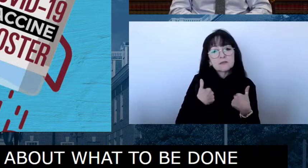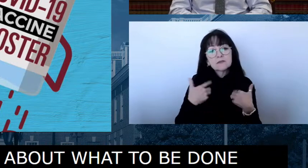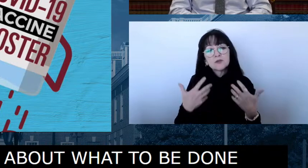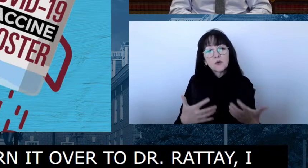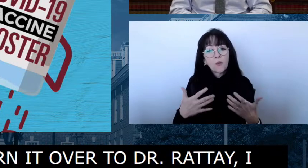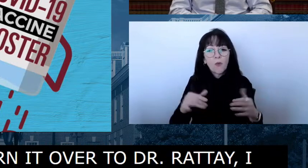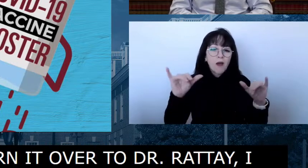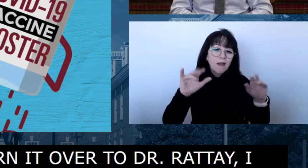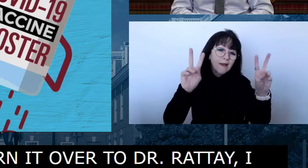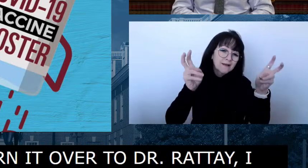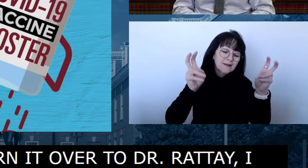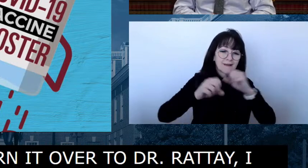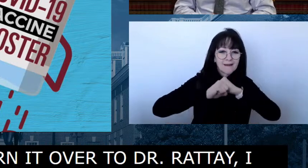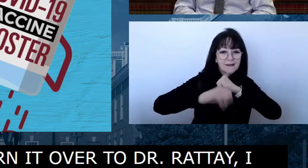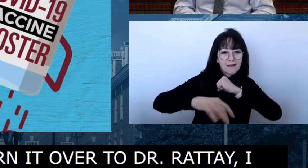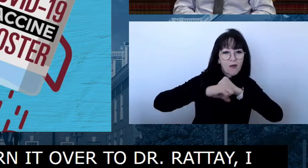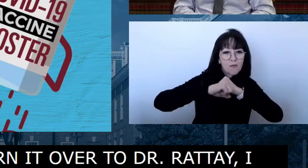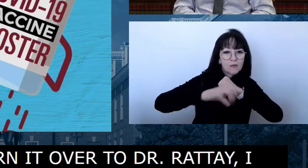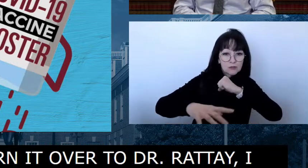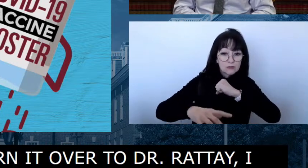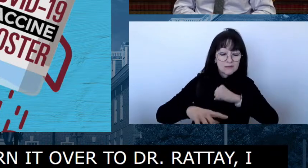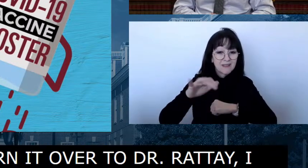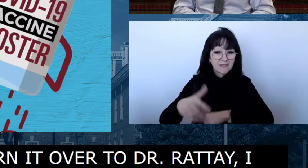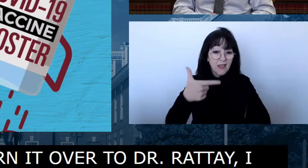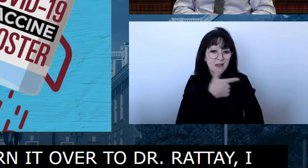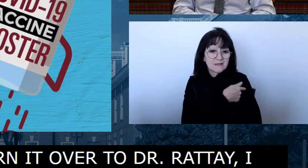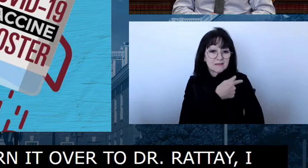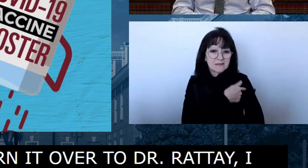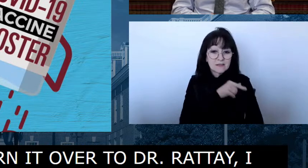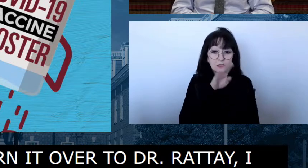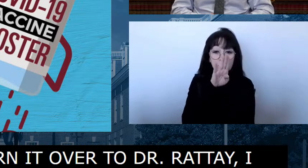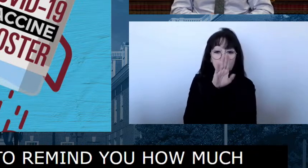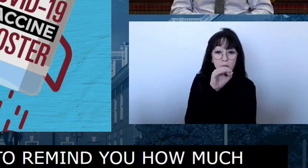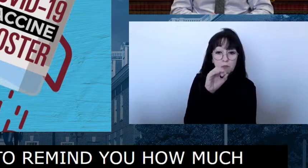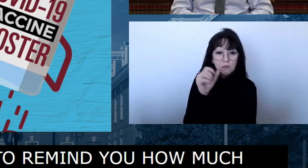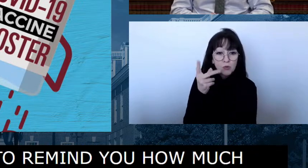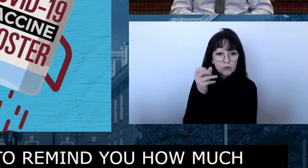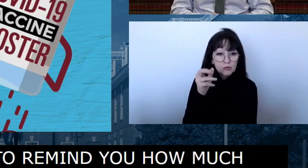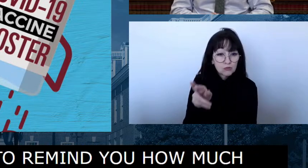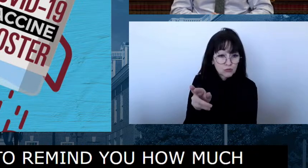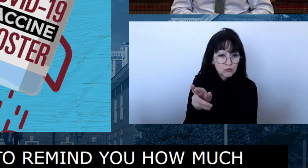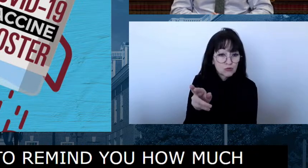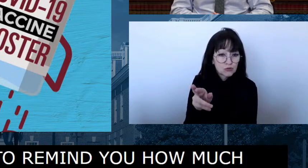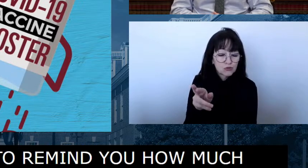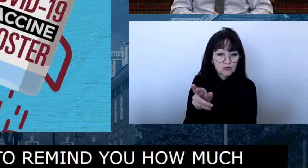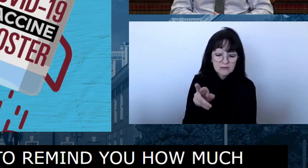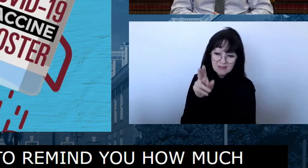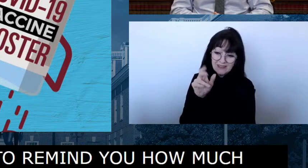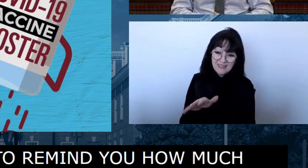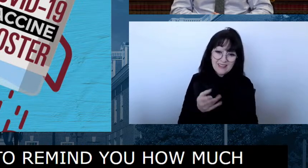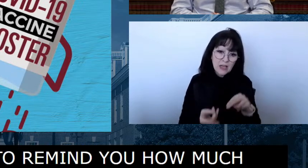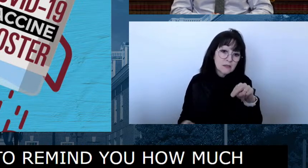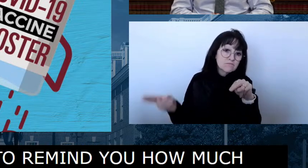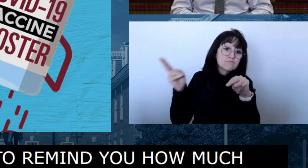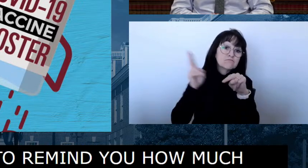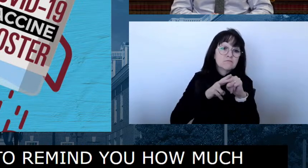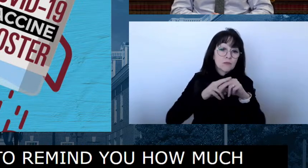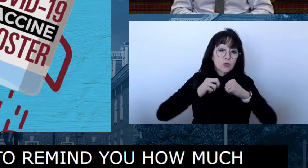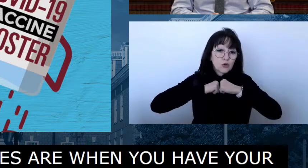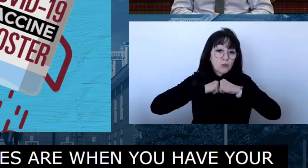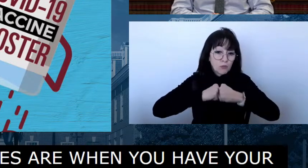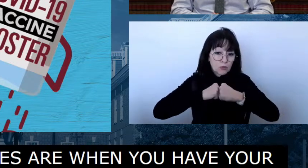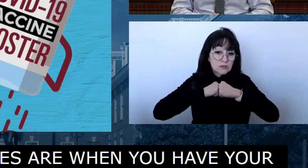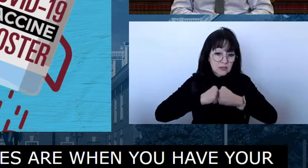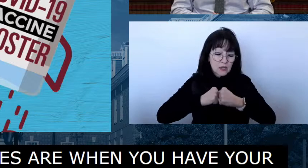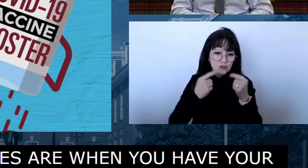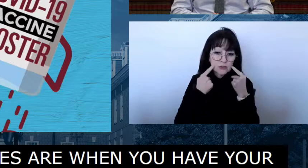more effective the vaccines are when you have your booster. The vaccine effectiveness does decrease over some